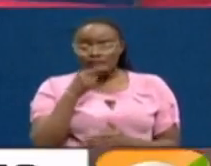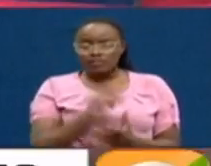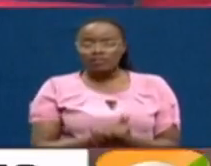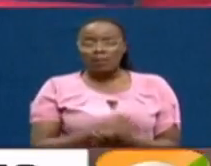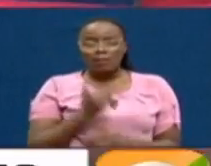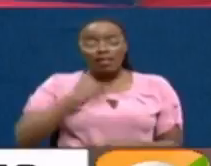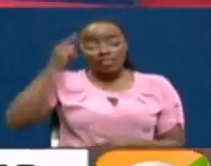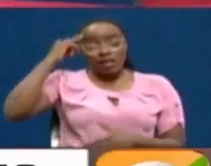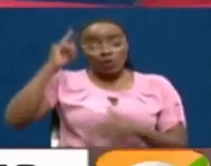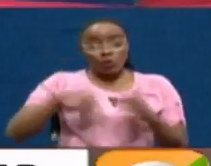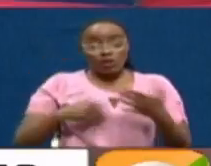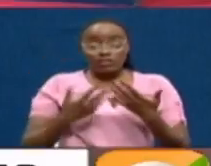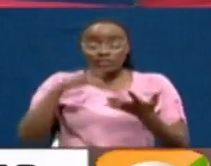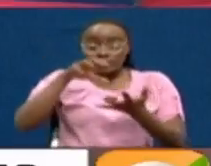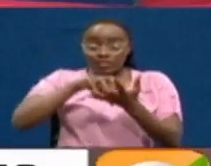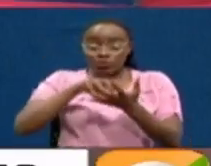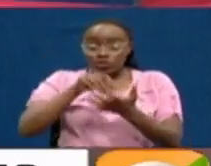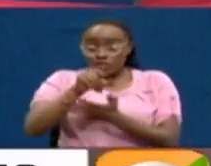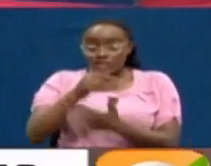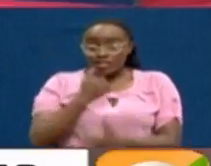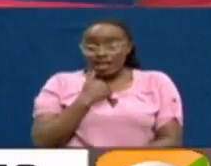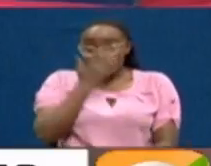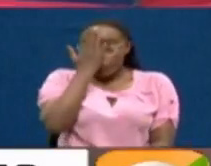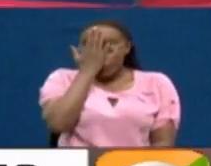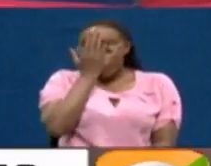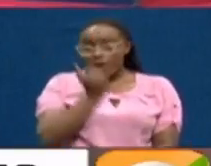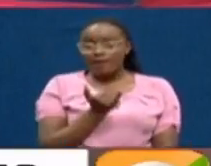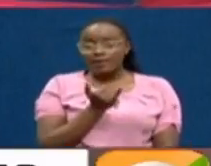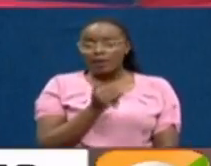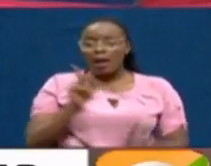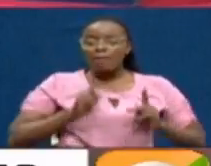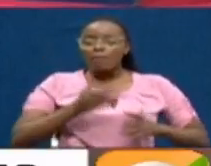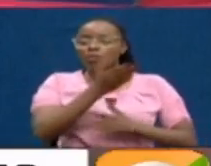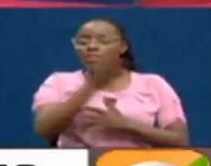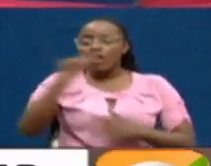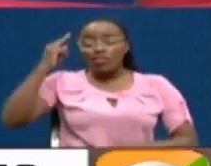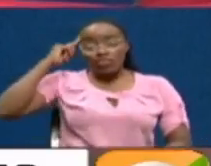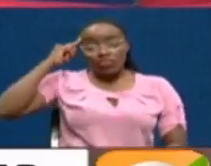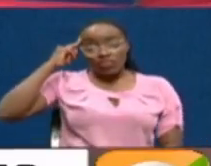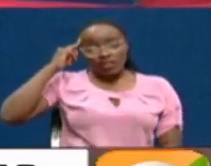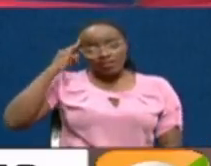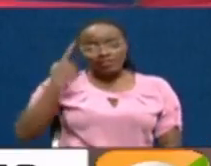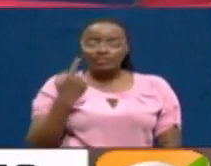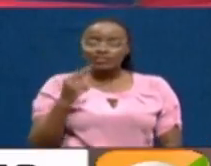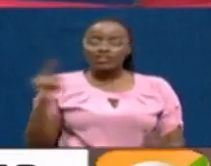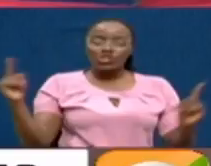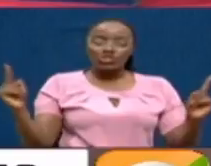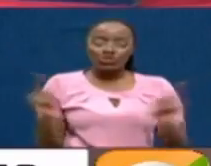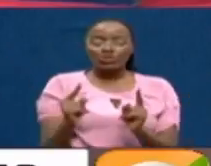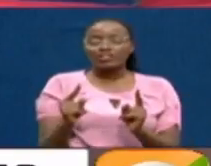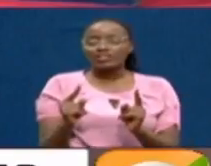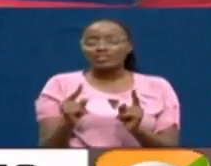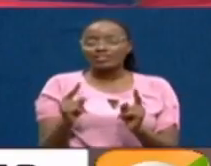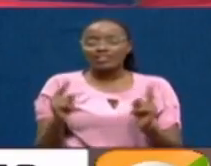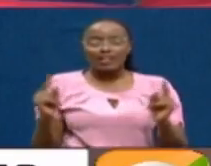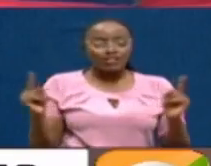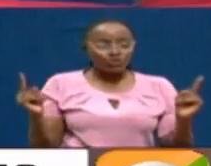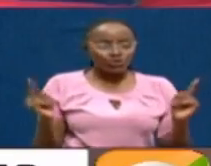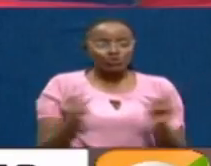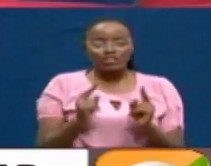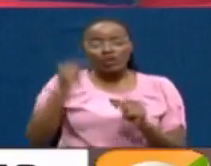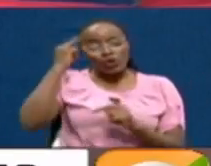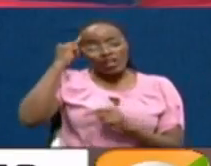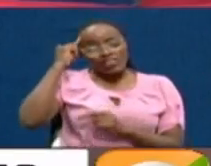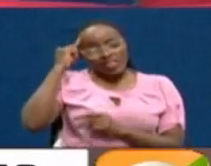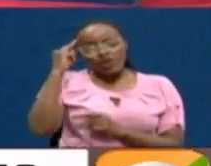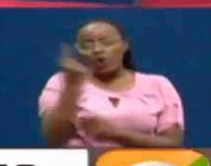I think we ended up in this situation because we have people who think short term. A lot of people think short term. If